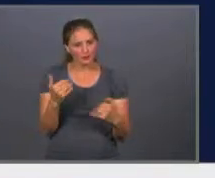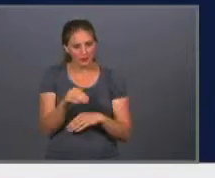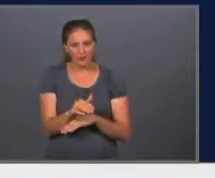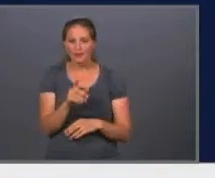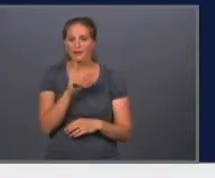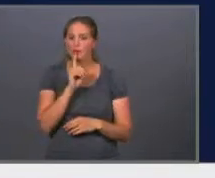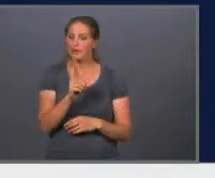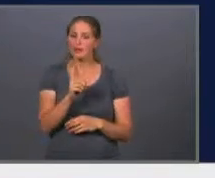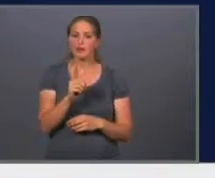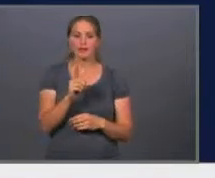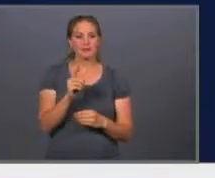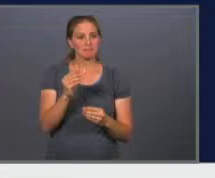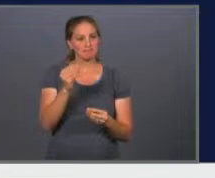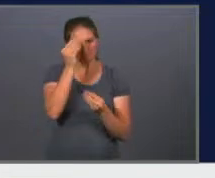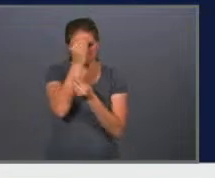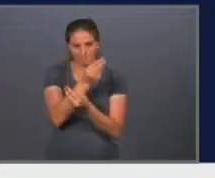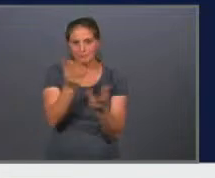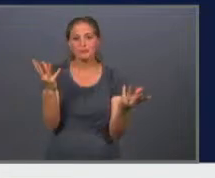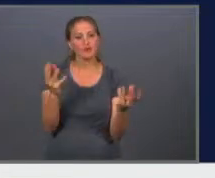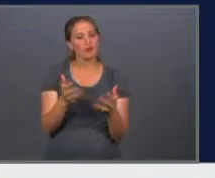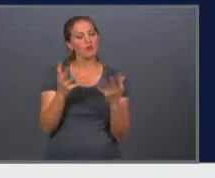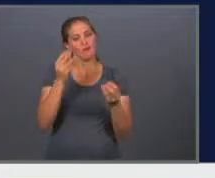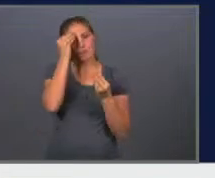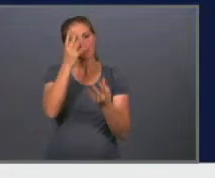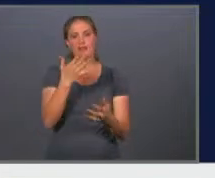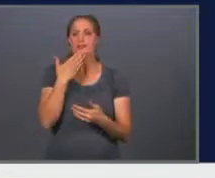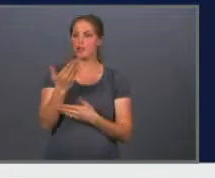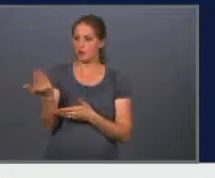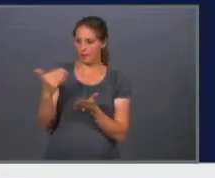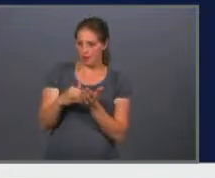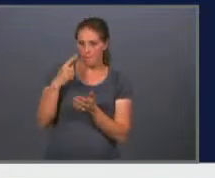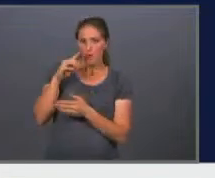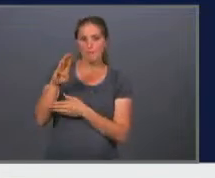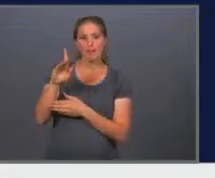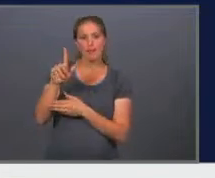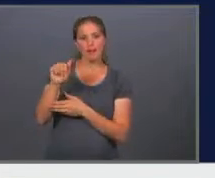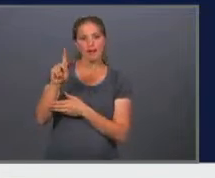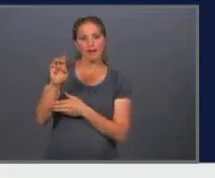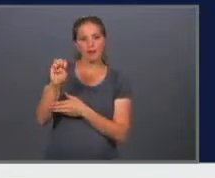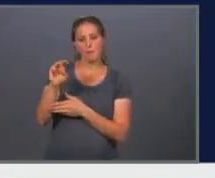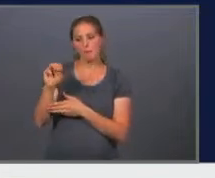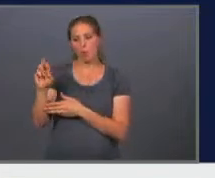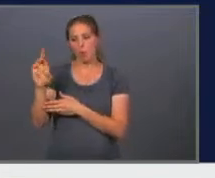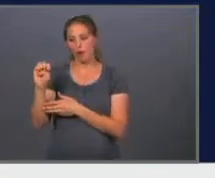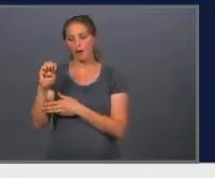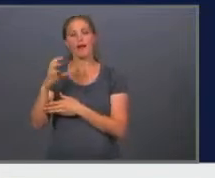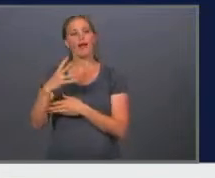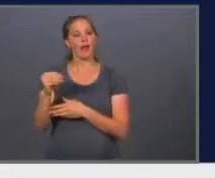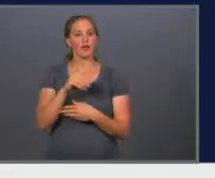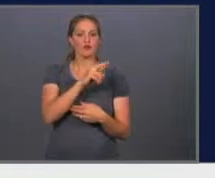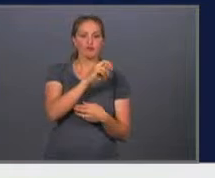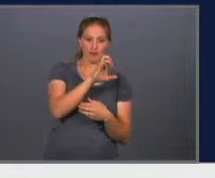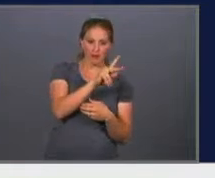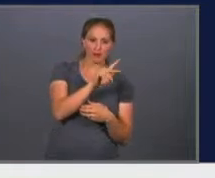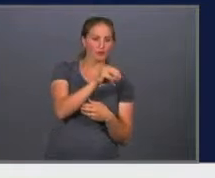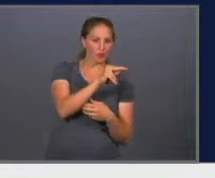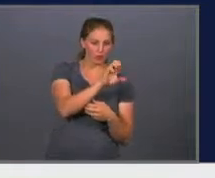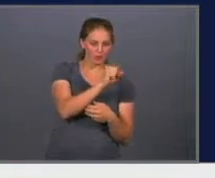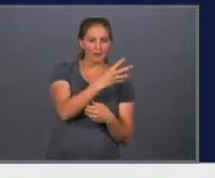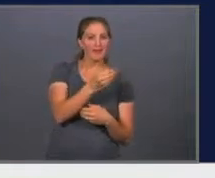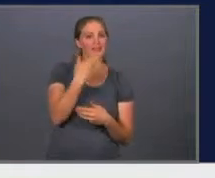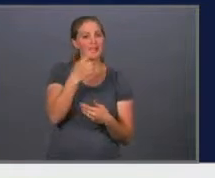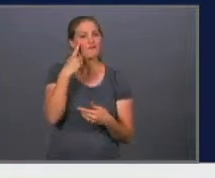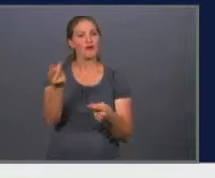been very informative. Thank you again to Representative Blake Moore and to Mr. Rick Jones. And thank you for